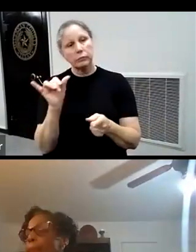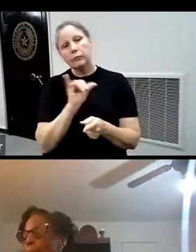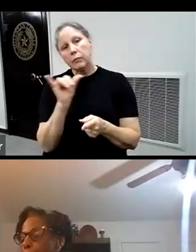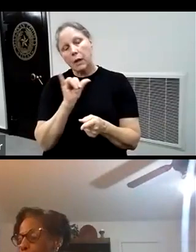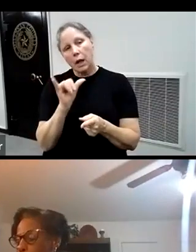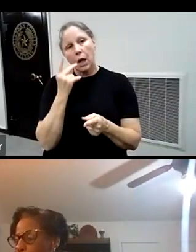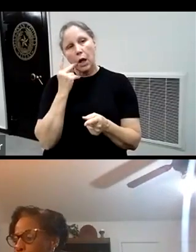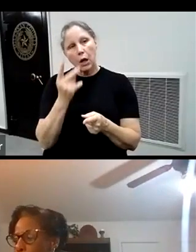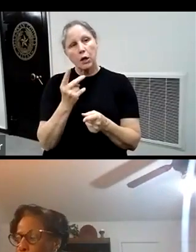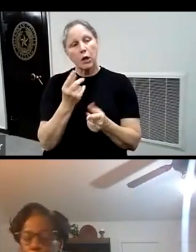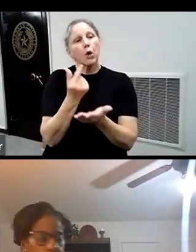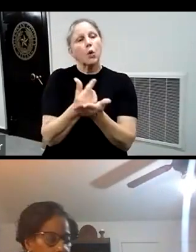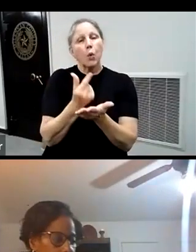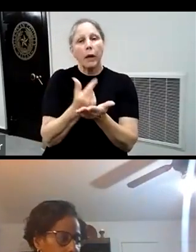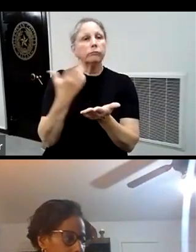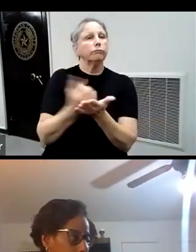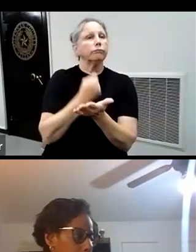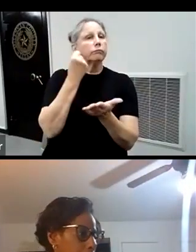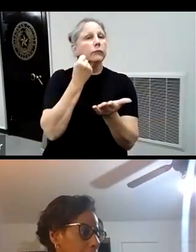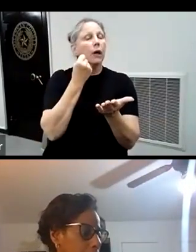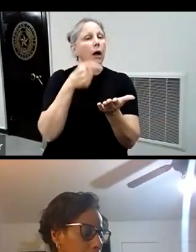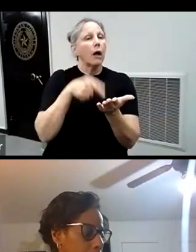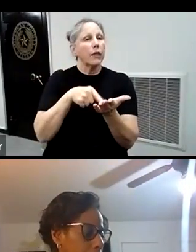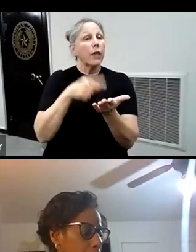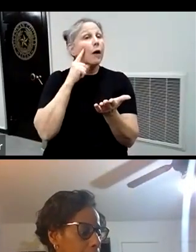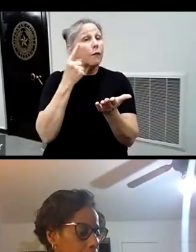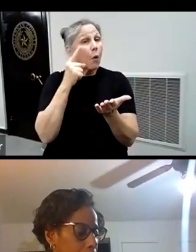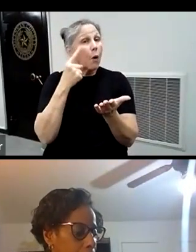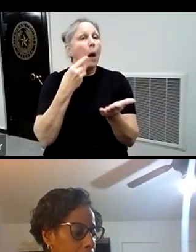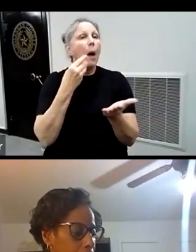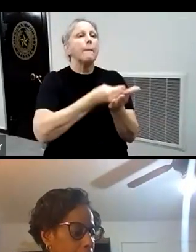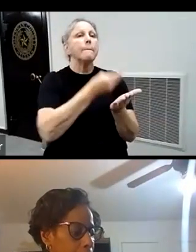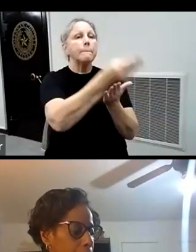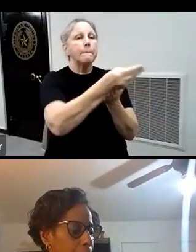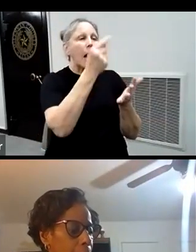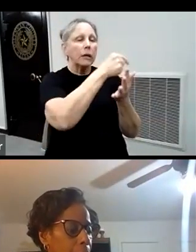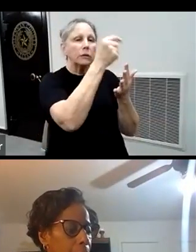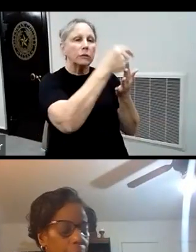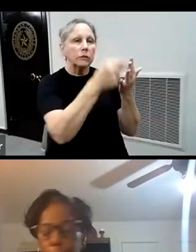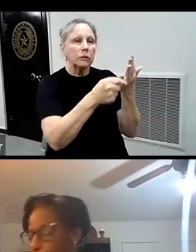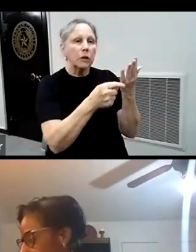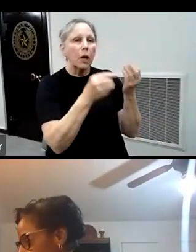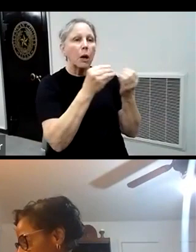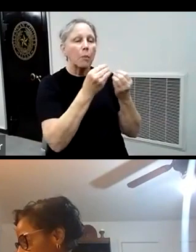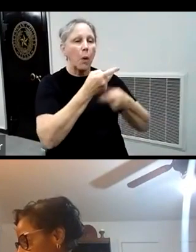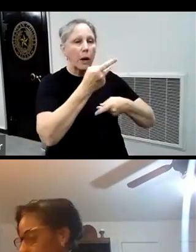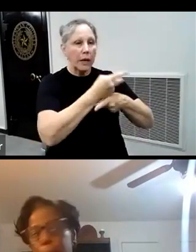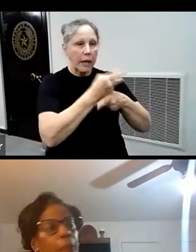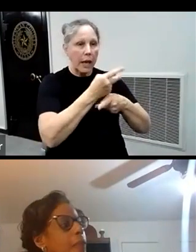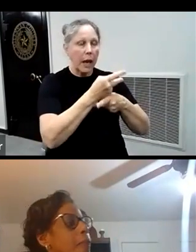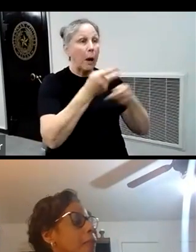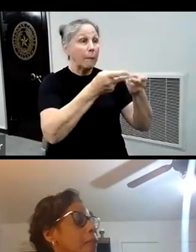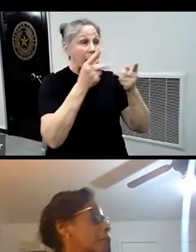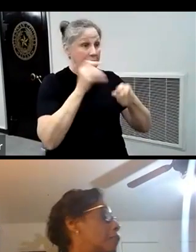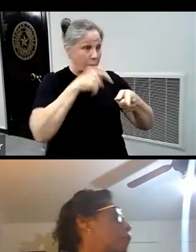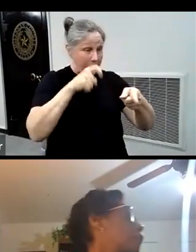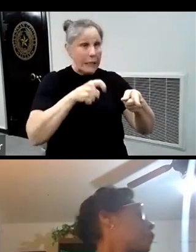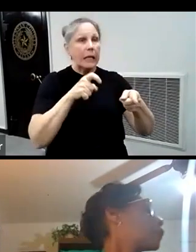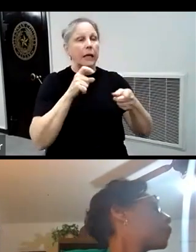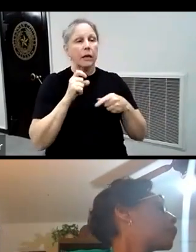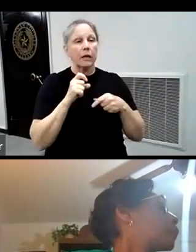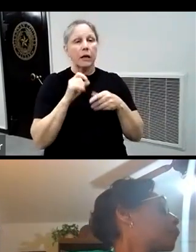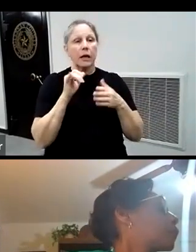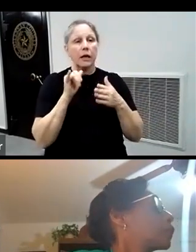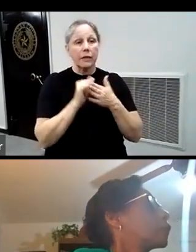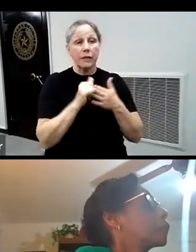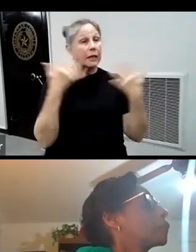a grant opportunity as well to buy supplies for an alternate care site if that was needed. That is the